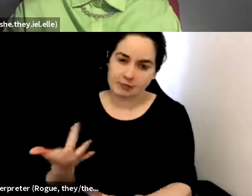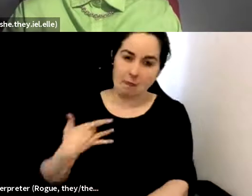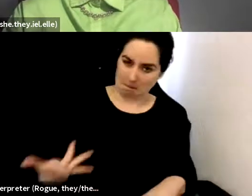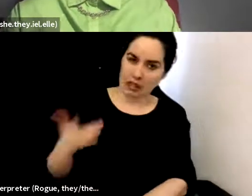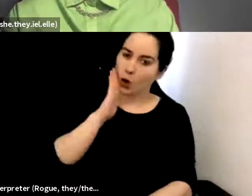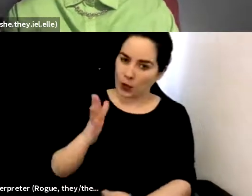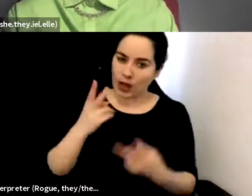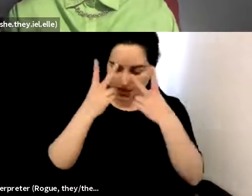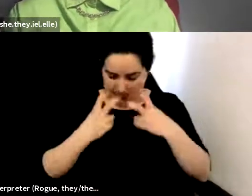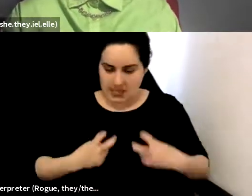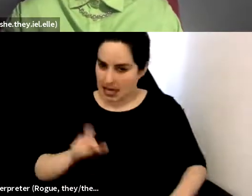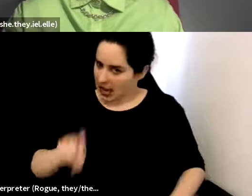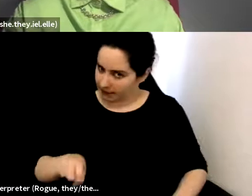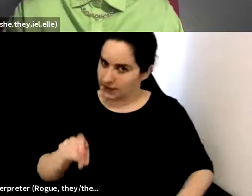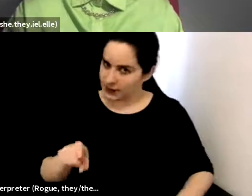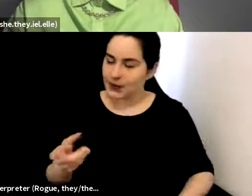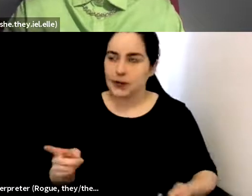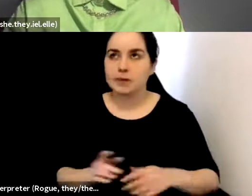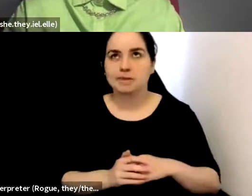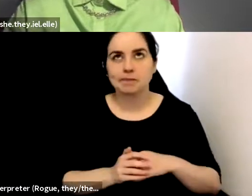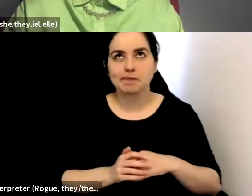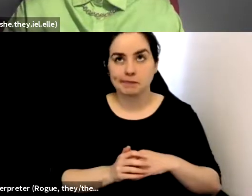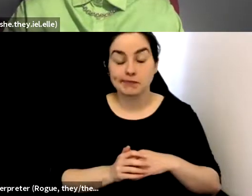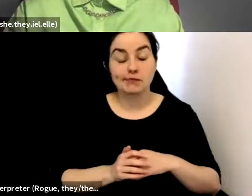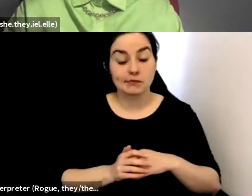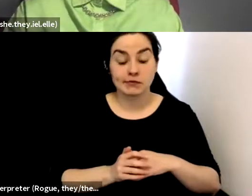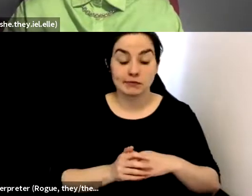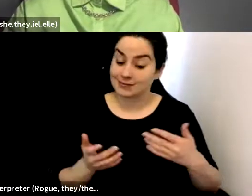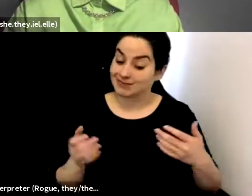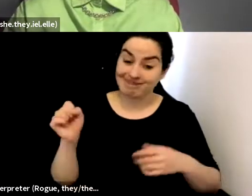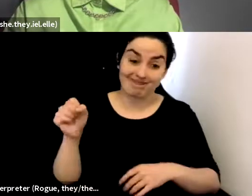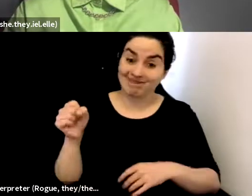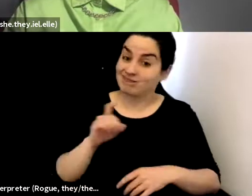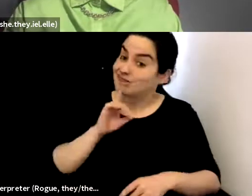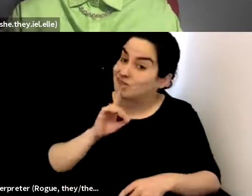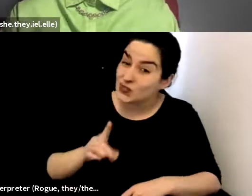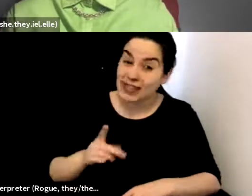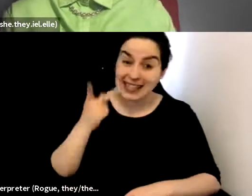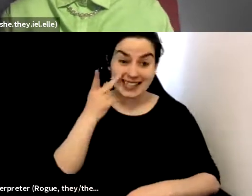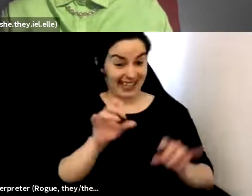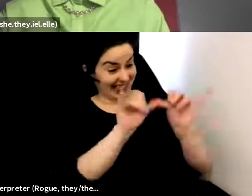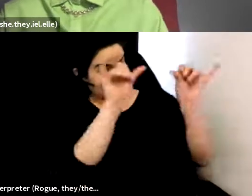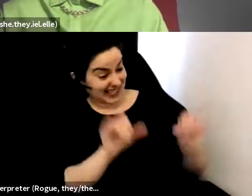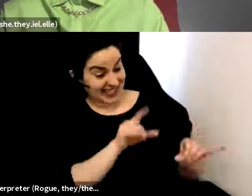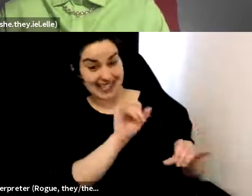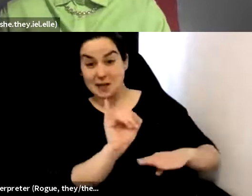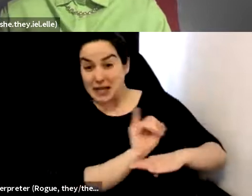And seeing how little care there was in these institutional spaces